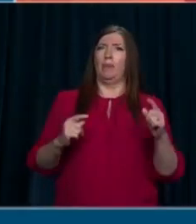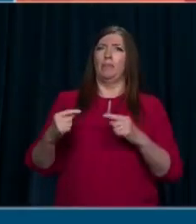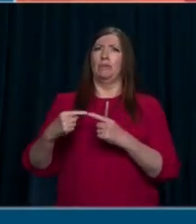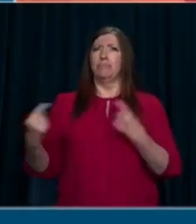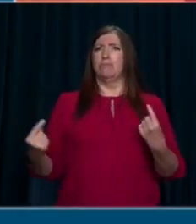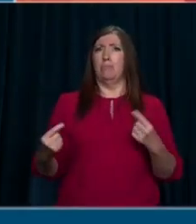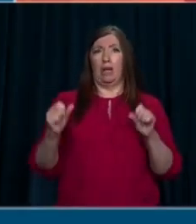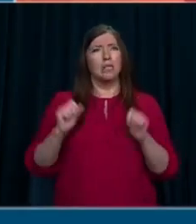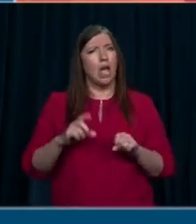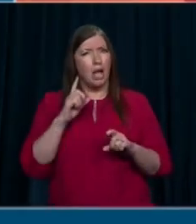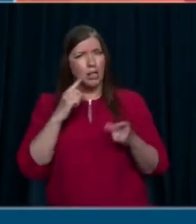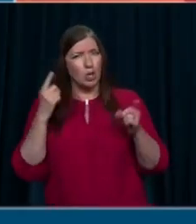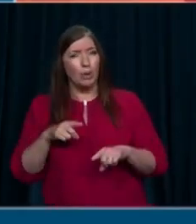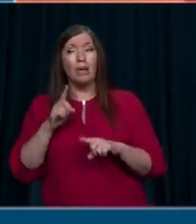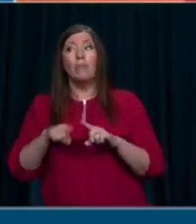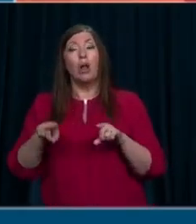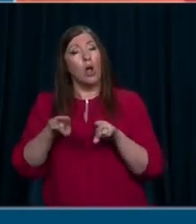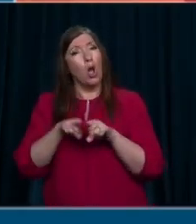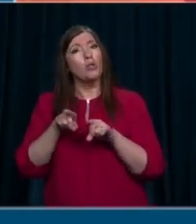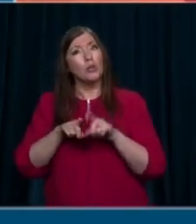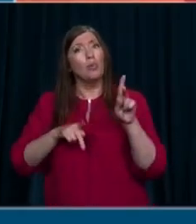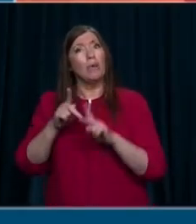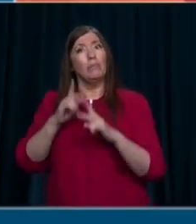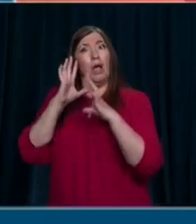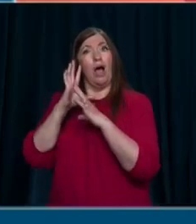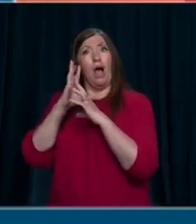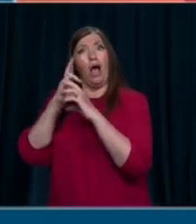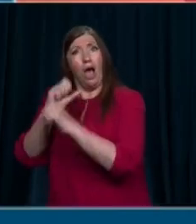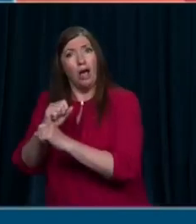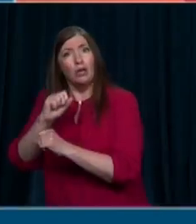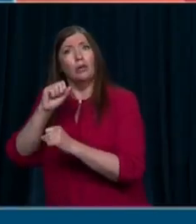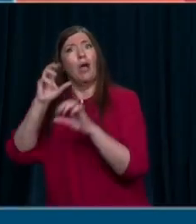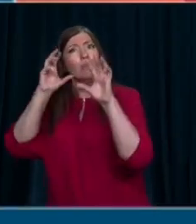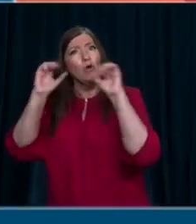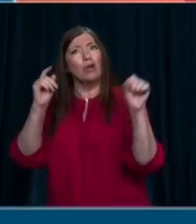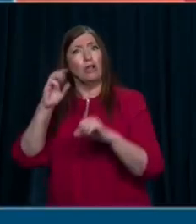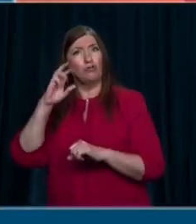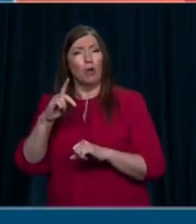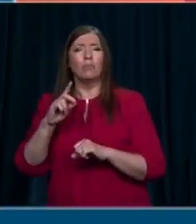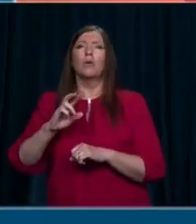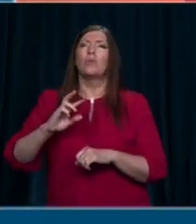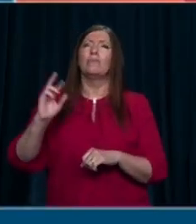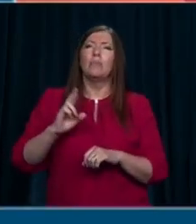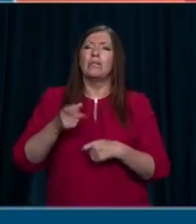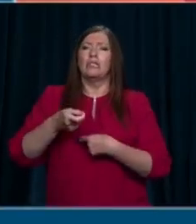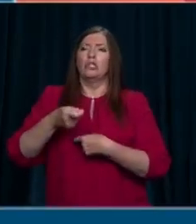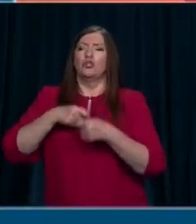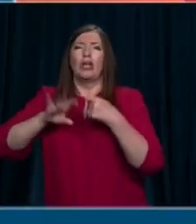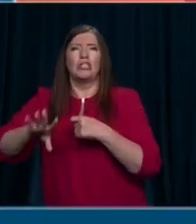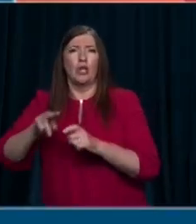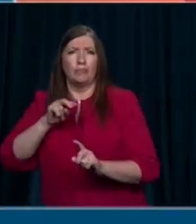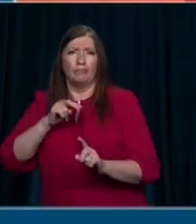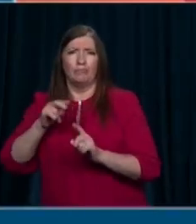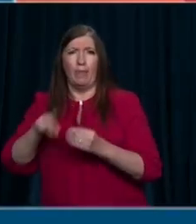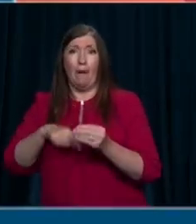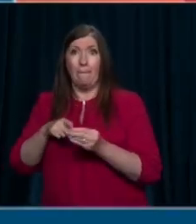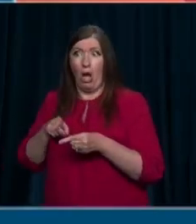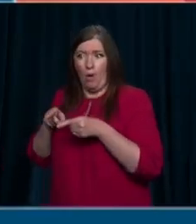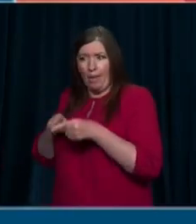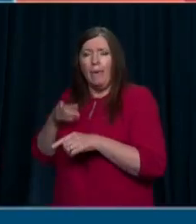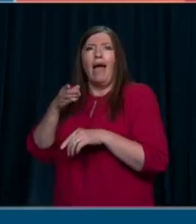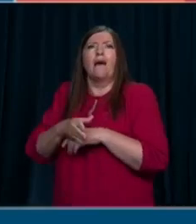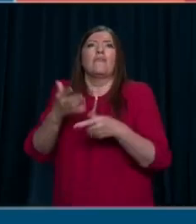He also seems to be a gravitational one. Republicans have changed their stances about him after he